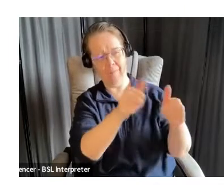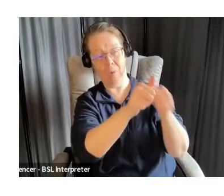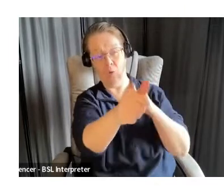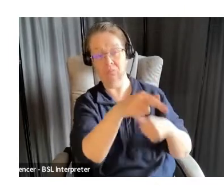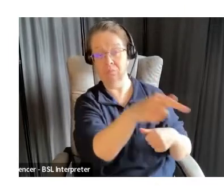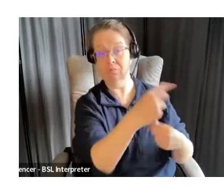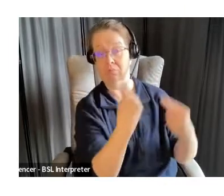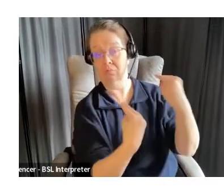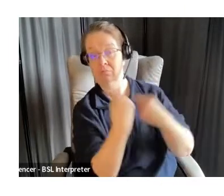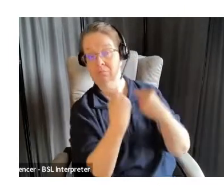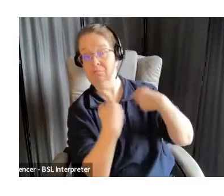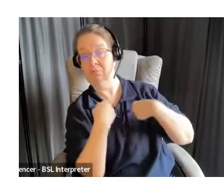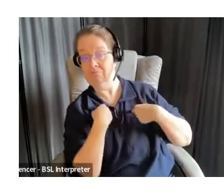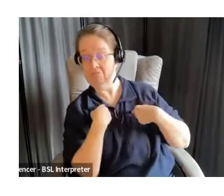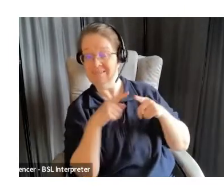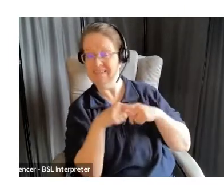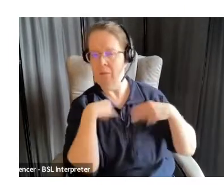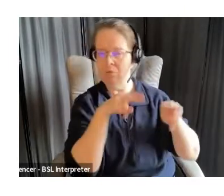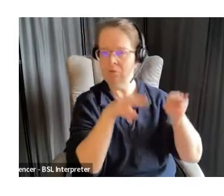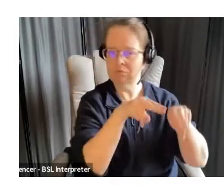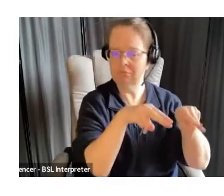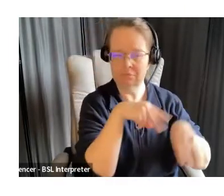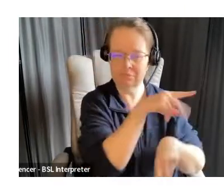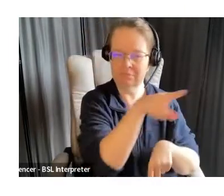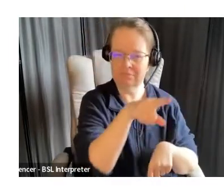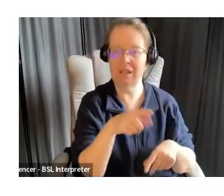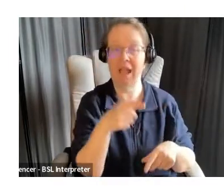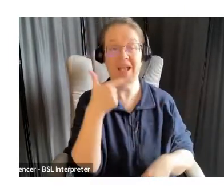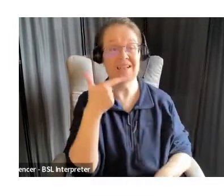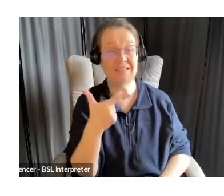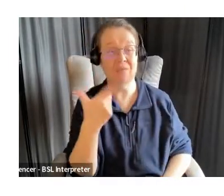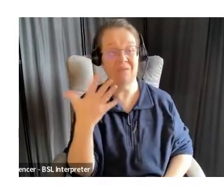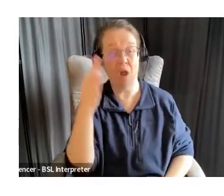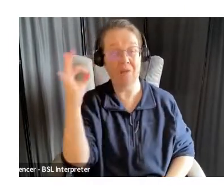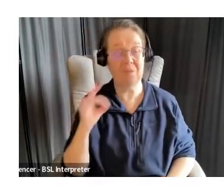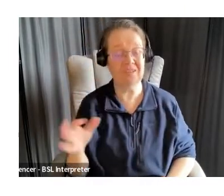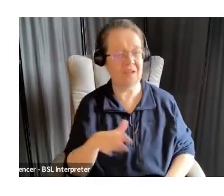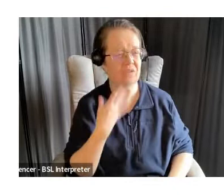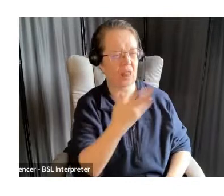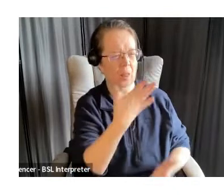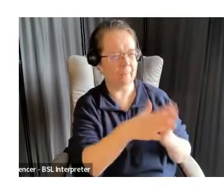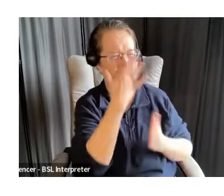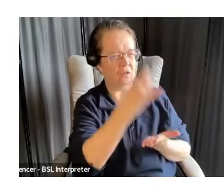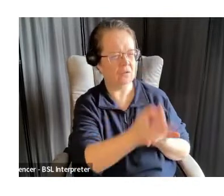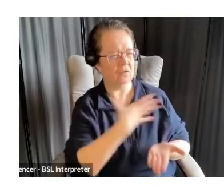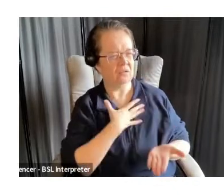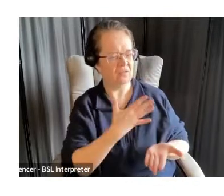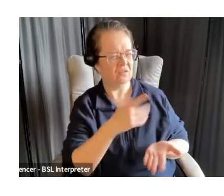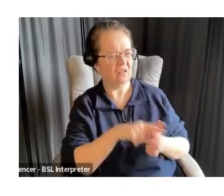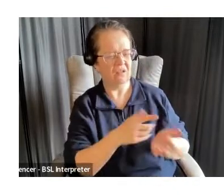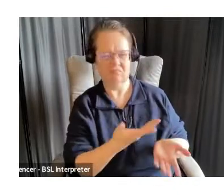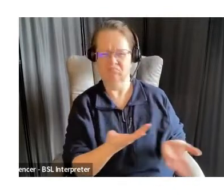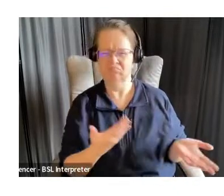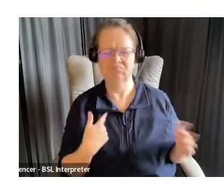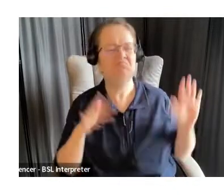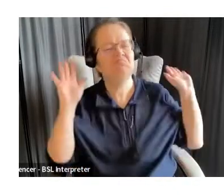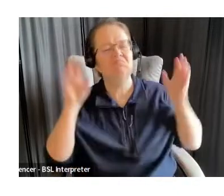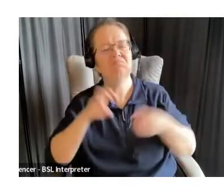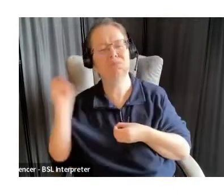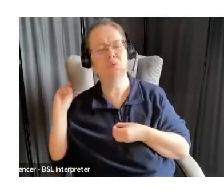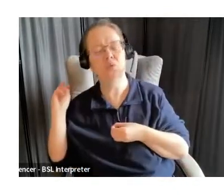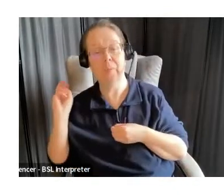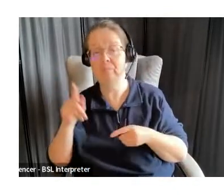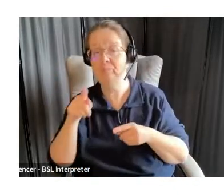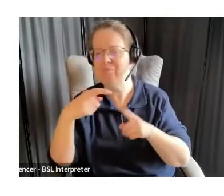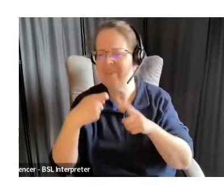are checking us out, in a sense. So 75% of candidates, when they feel they've been disrespected, and it kind of comes back to Catherine,